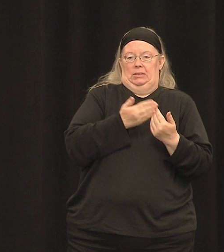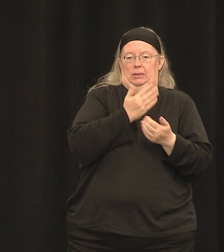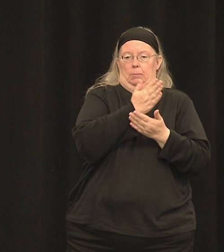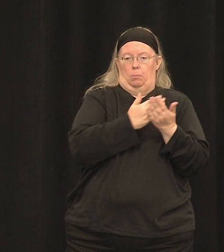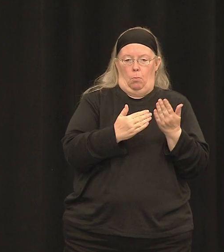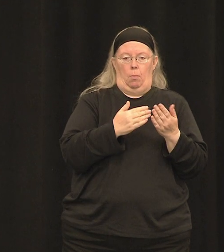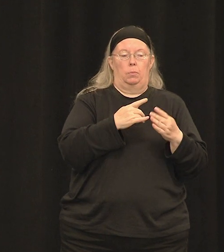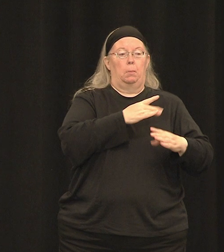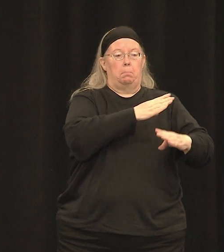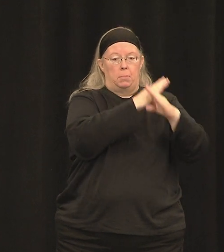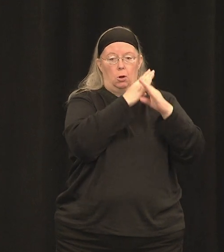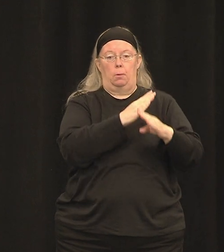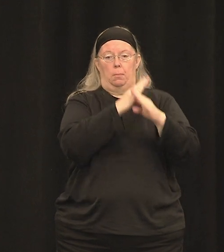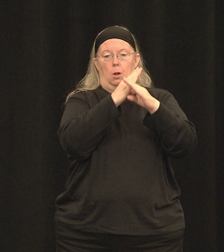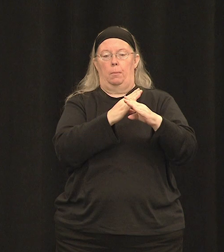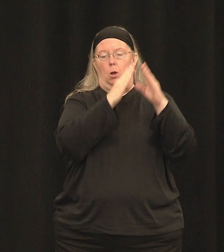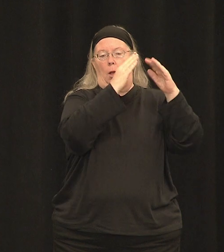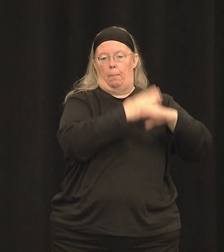best.